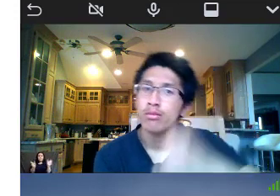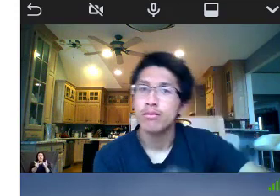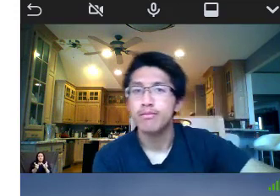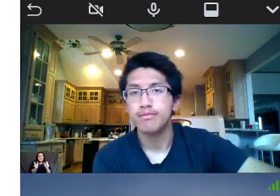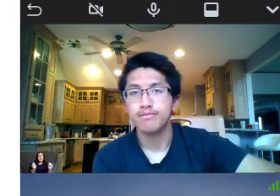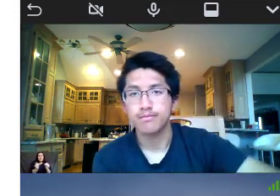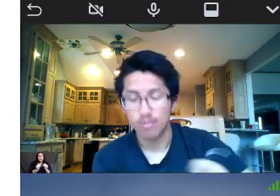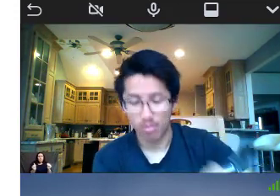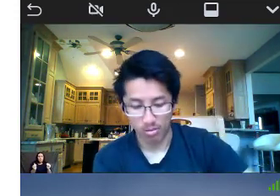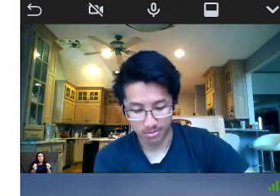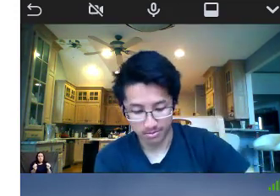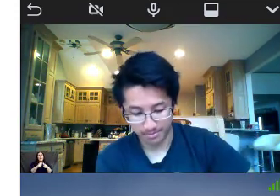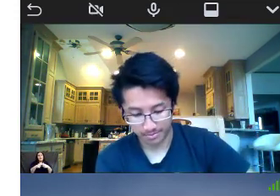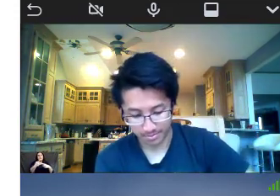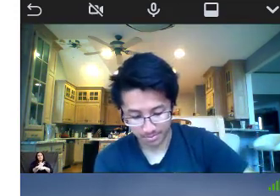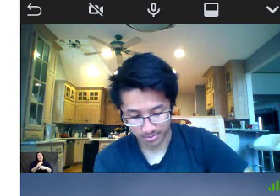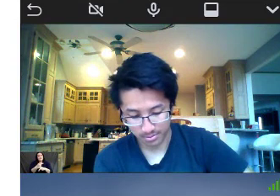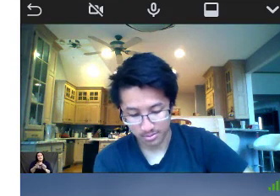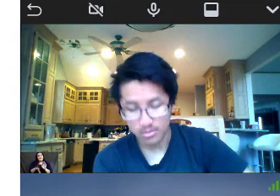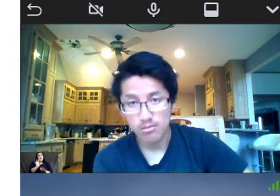the local heat transfer coefficient.